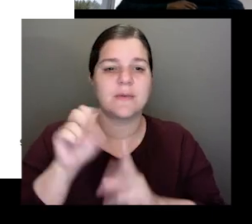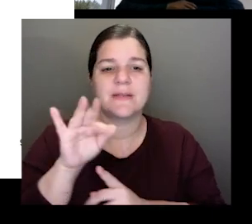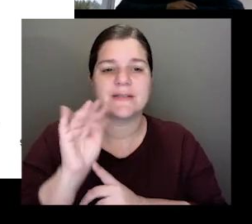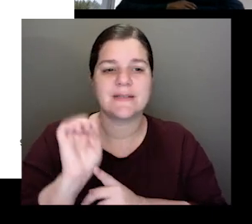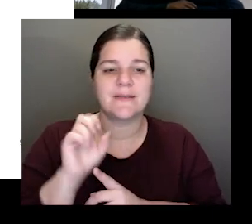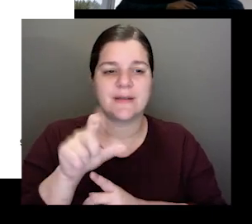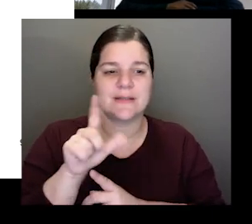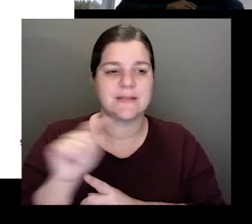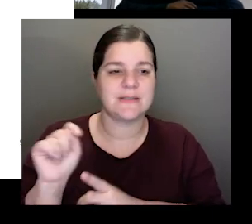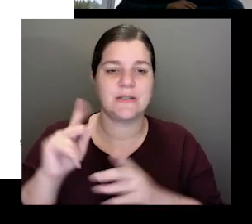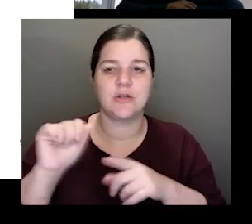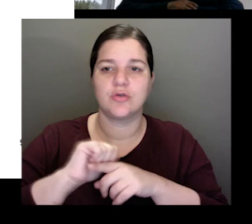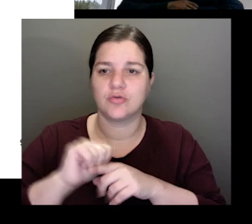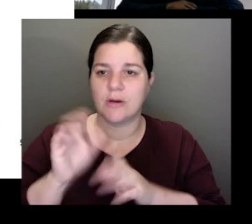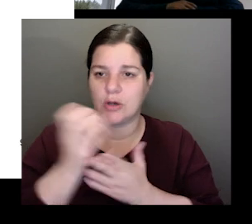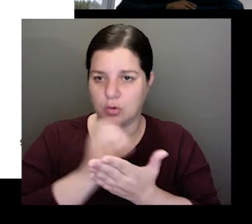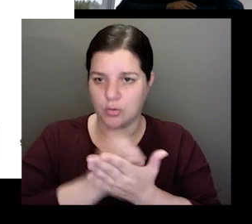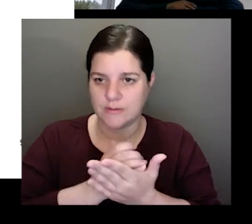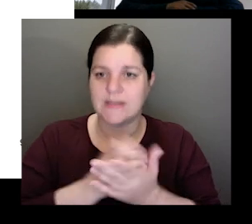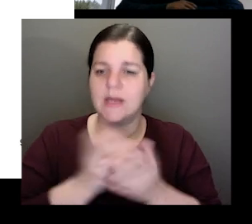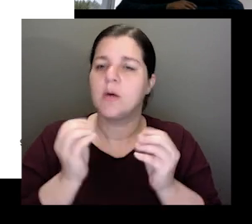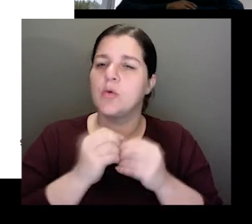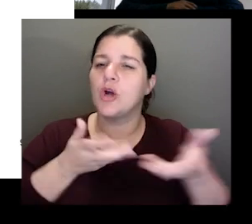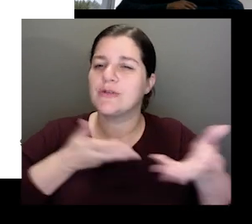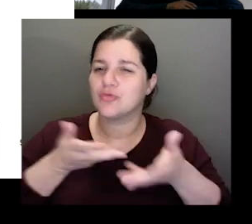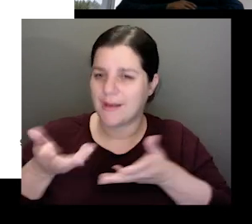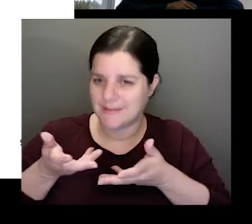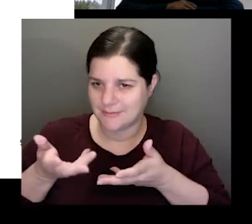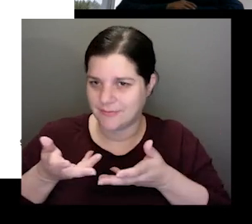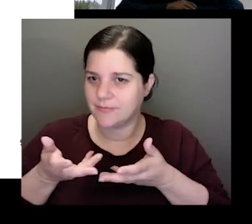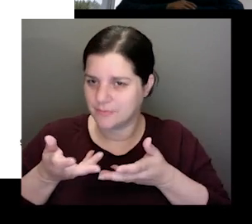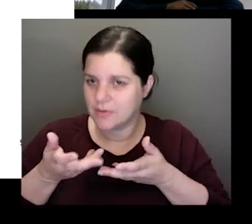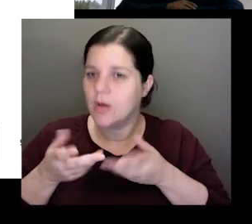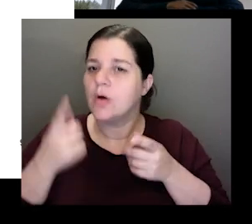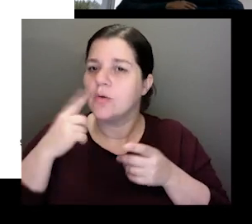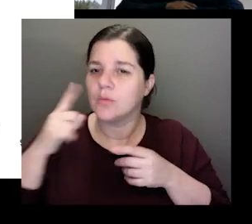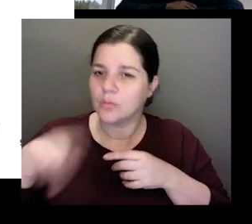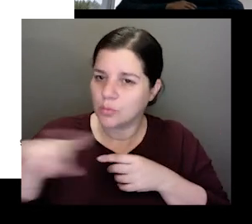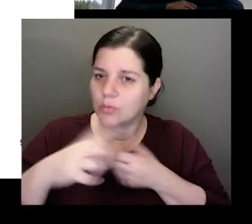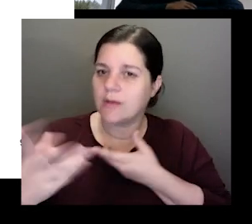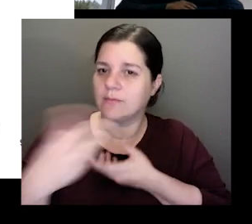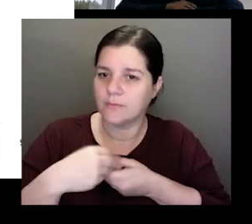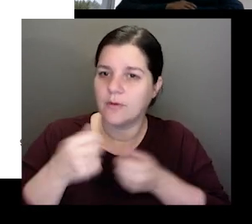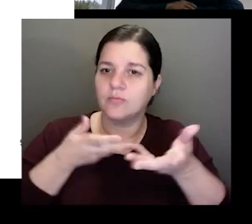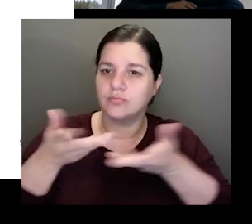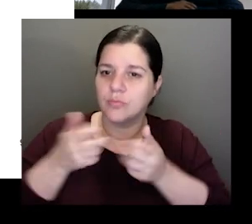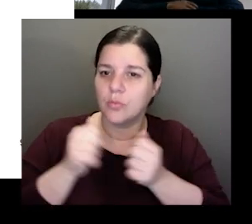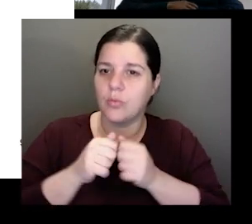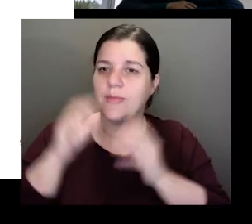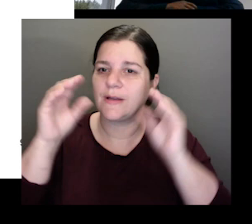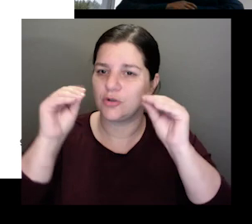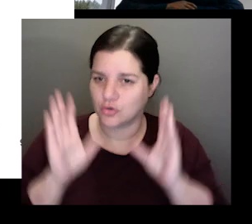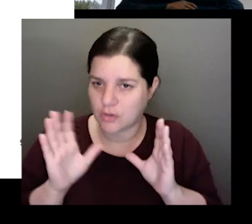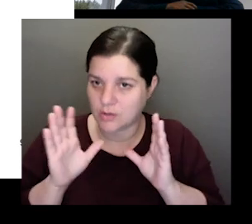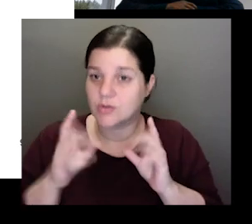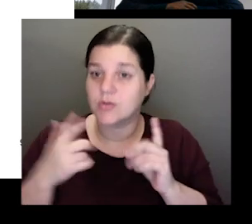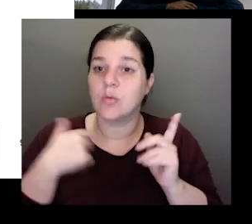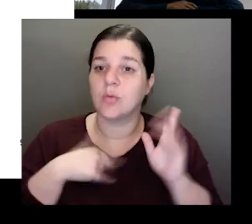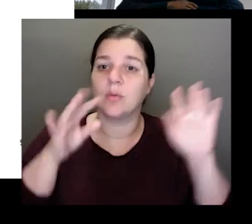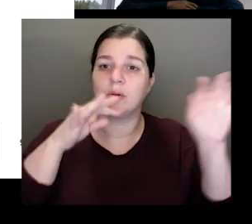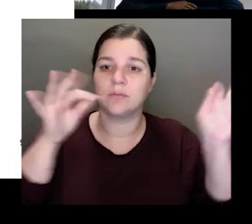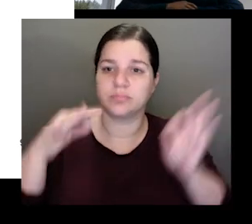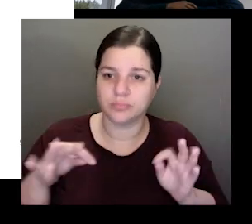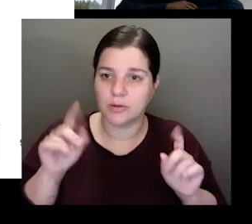training course designed to be an interactive tool for participants to engage with the instructors while walking through the tool utilizing their